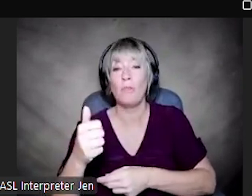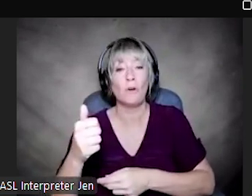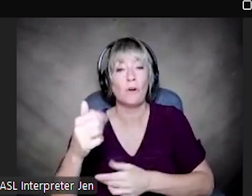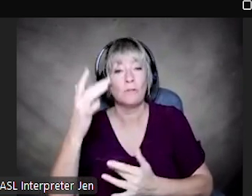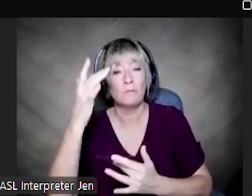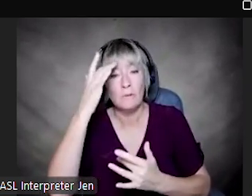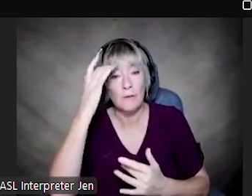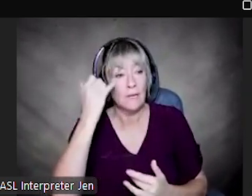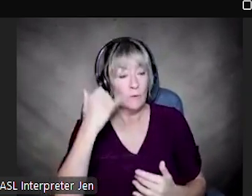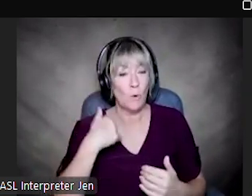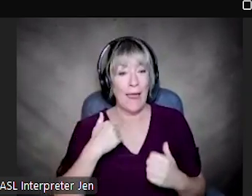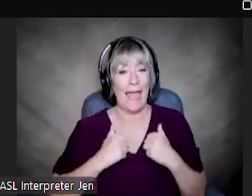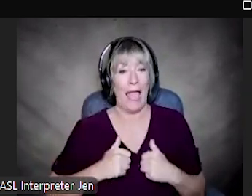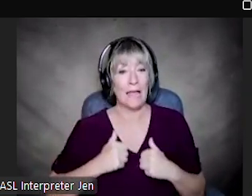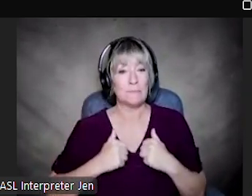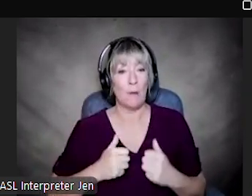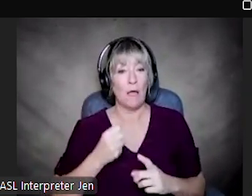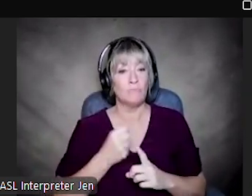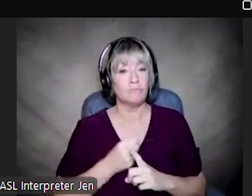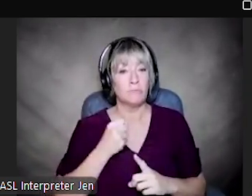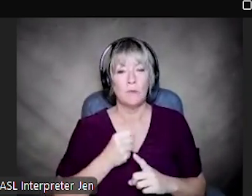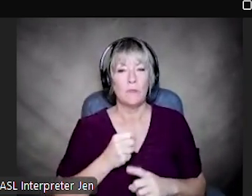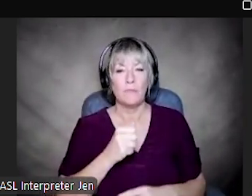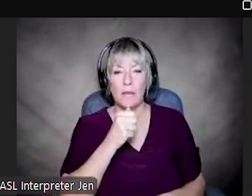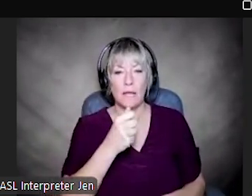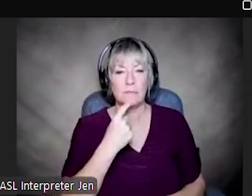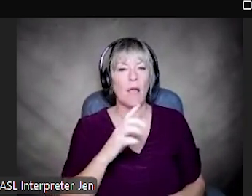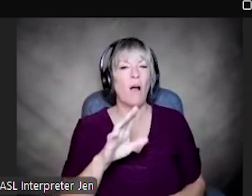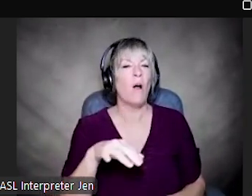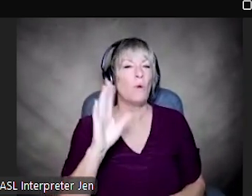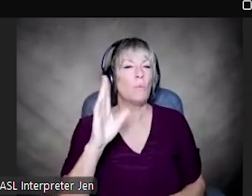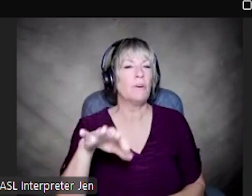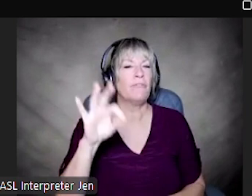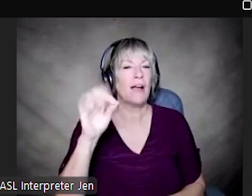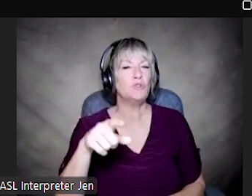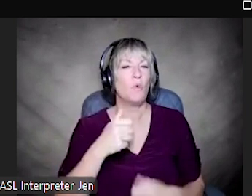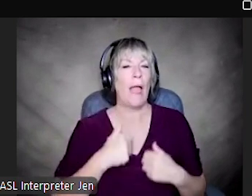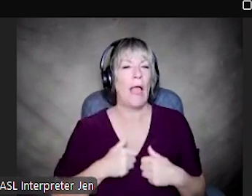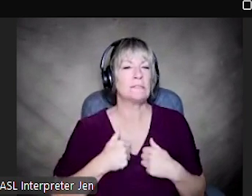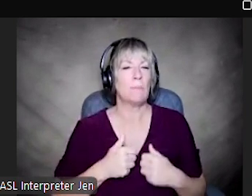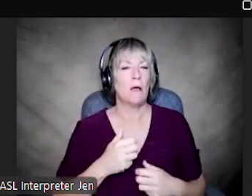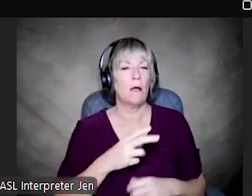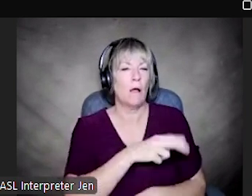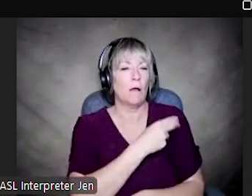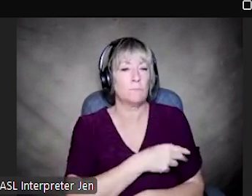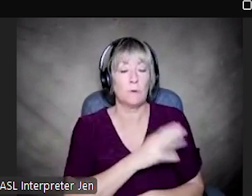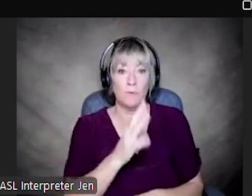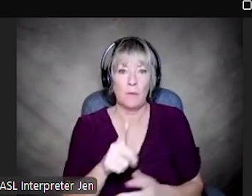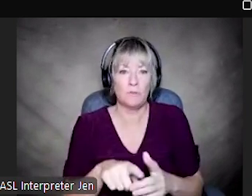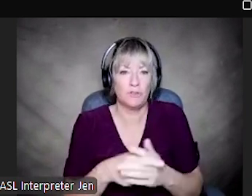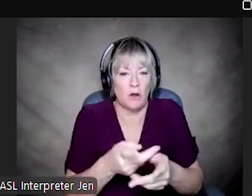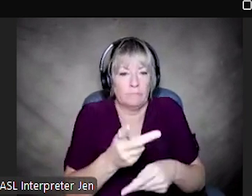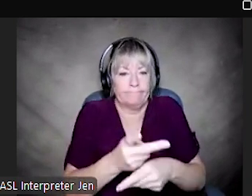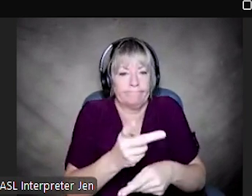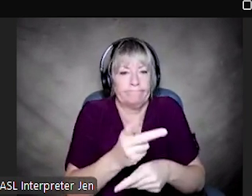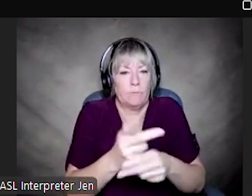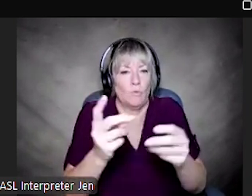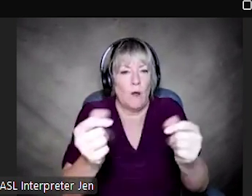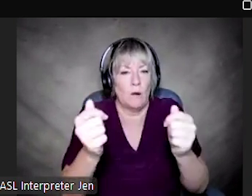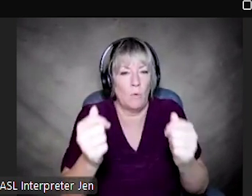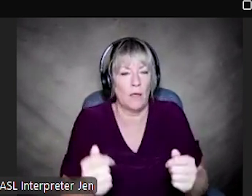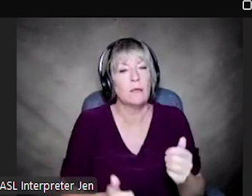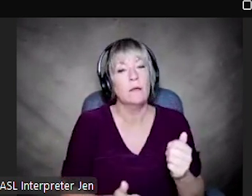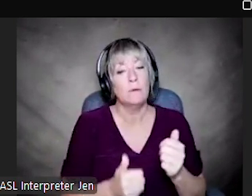in with an asthma attack, they wouldn't say, hey, we're going to find you an asthma hospital. They'd start treatment right away. And the vast majority of